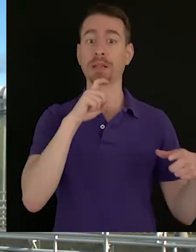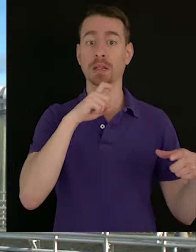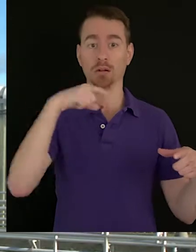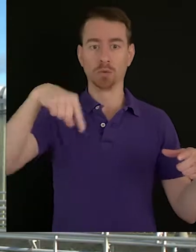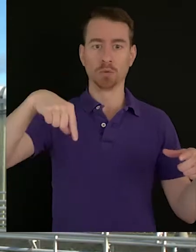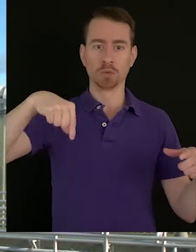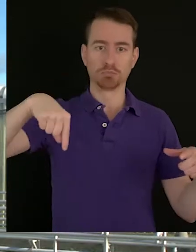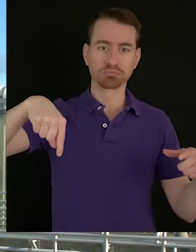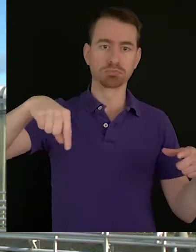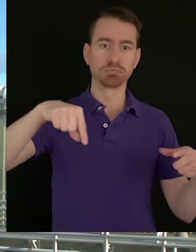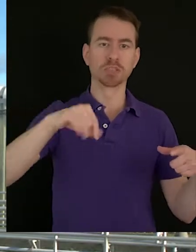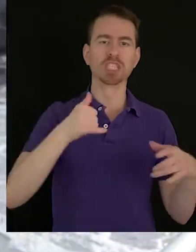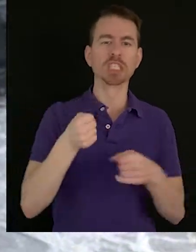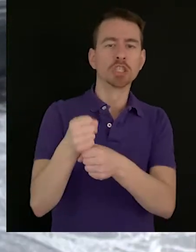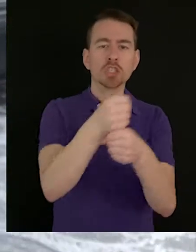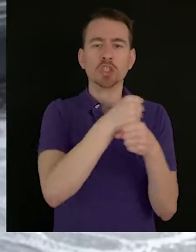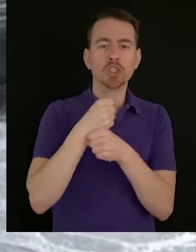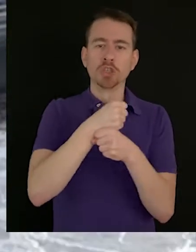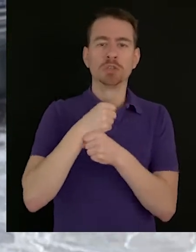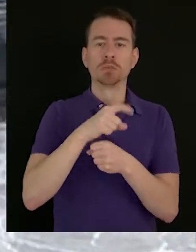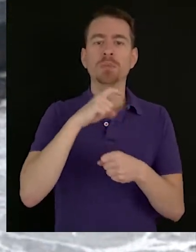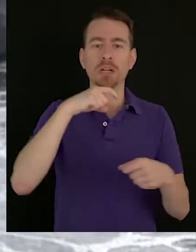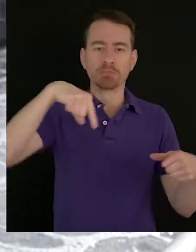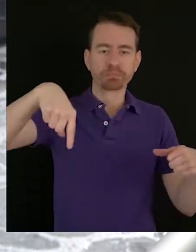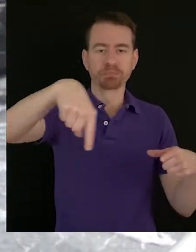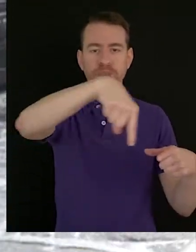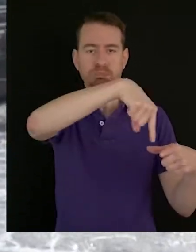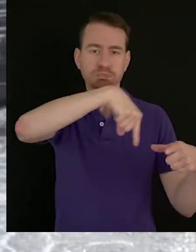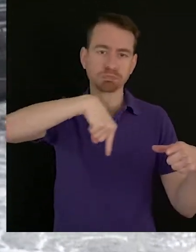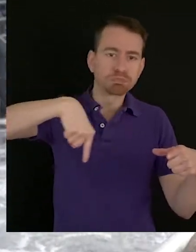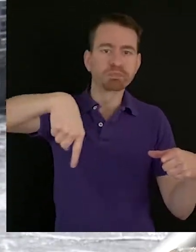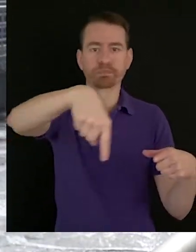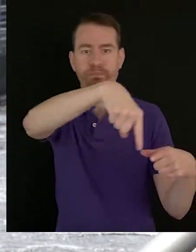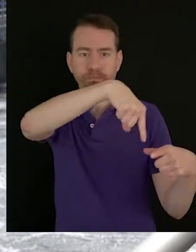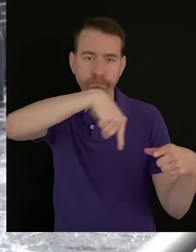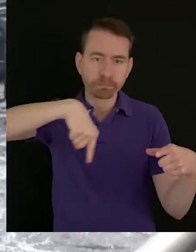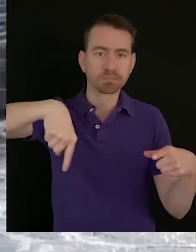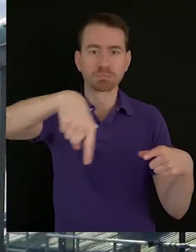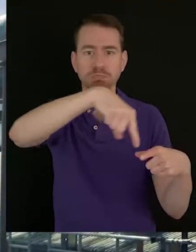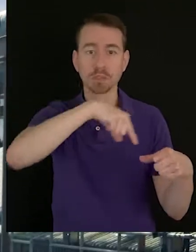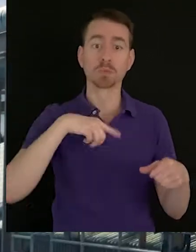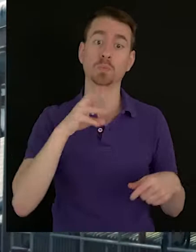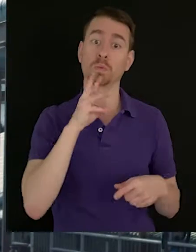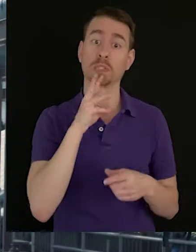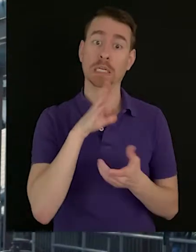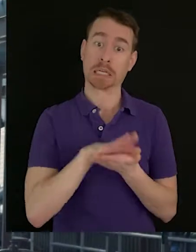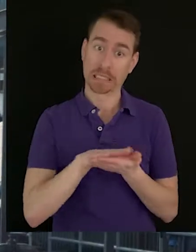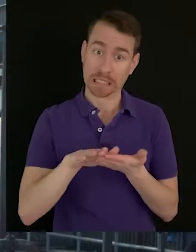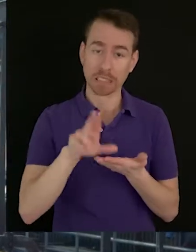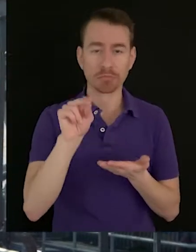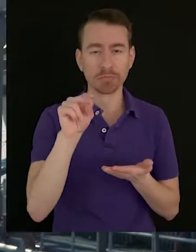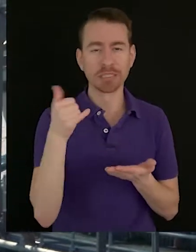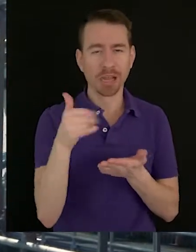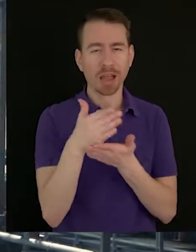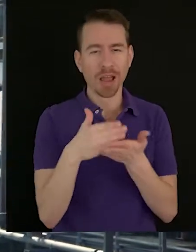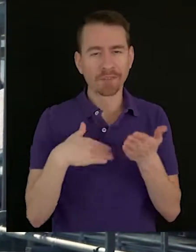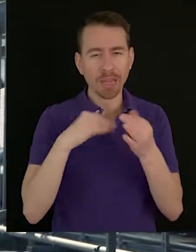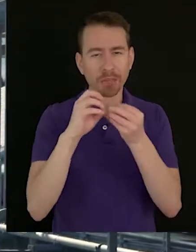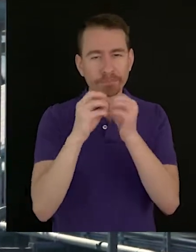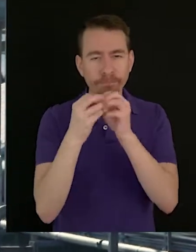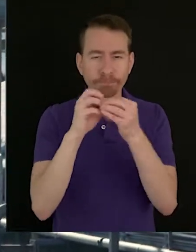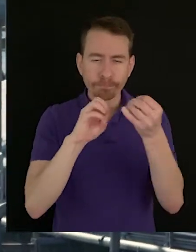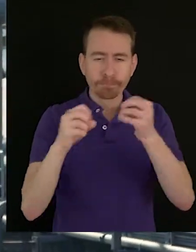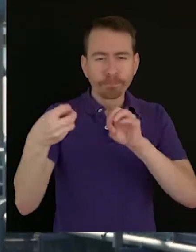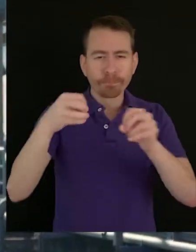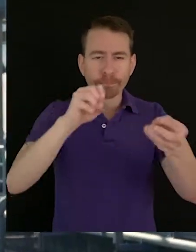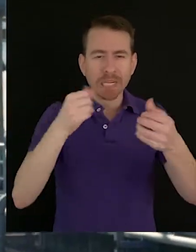them on the end of one of your hairs. The water swirls around these tanks for 2 to 3 hours before it's pumped through underground pipes to the next